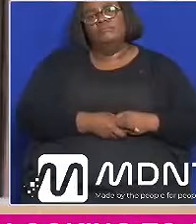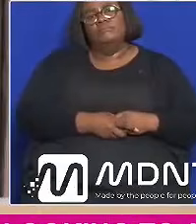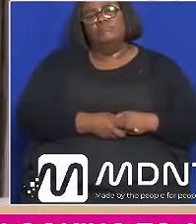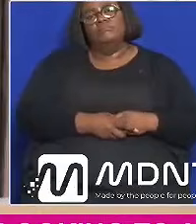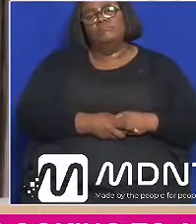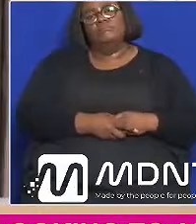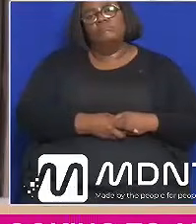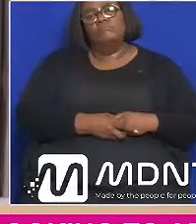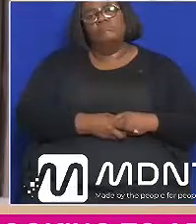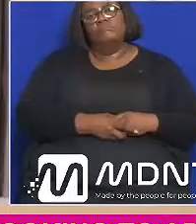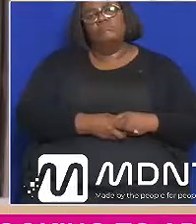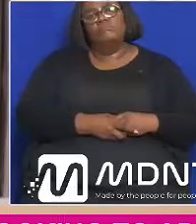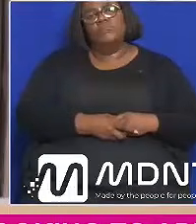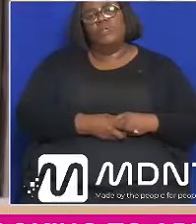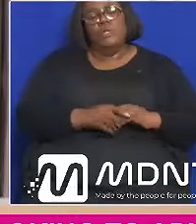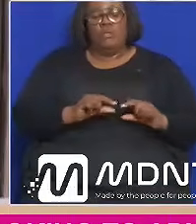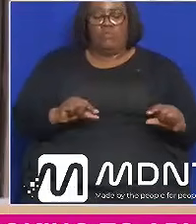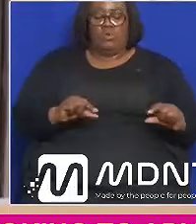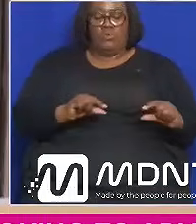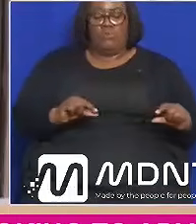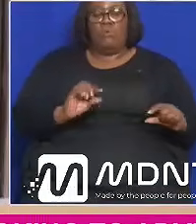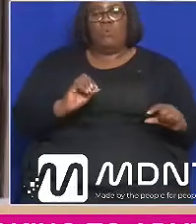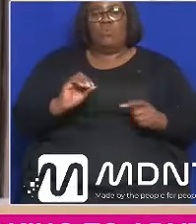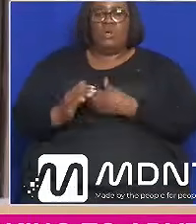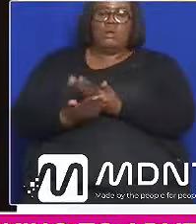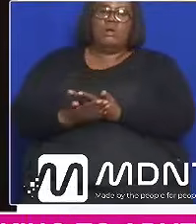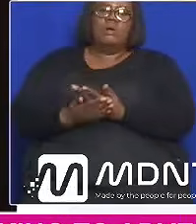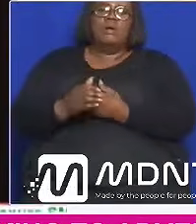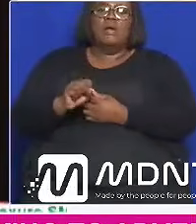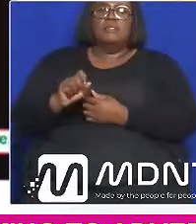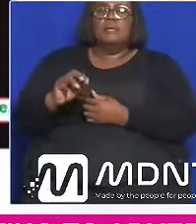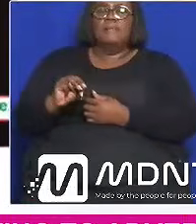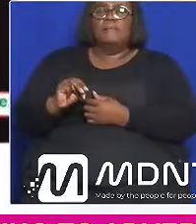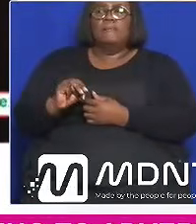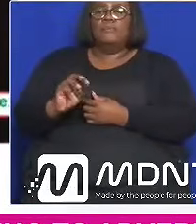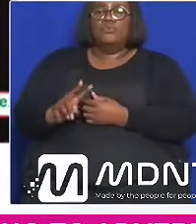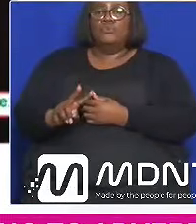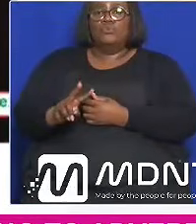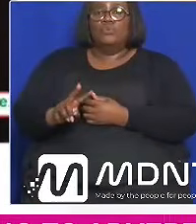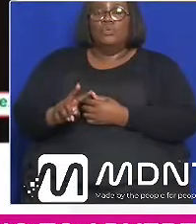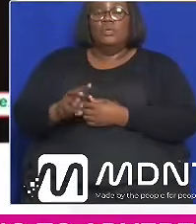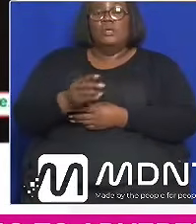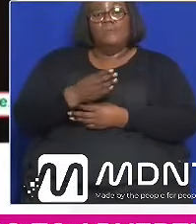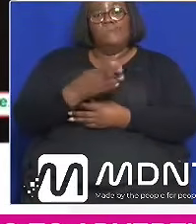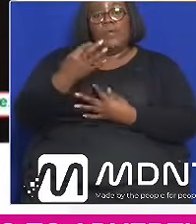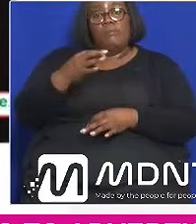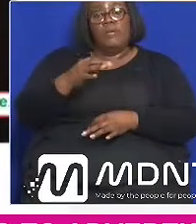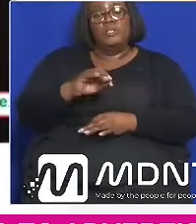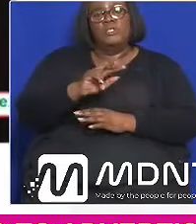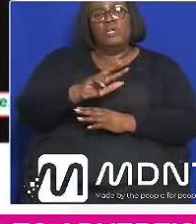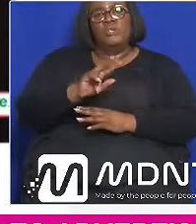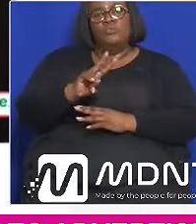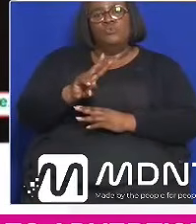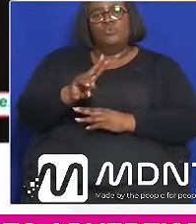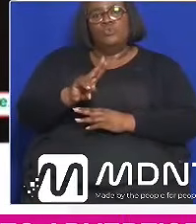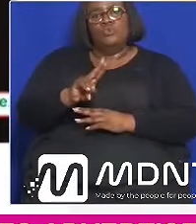at the bottom, there is an annexure SM2 that appears at your page 828. That's a